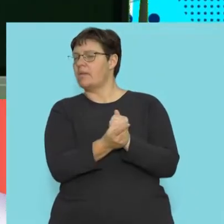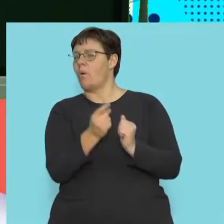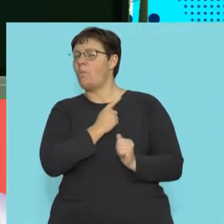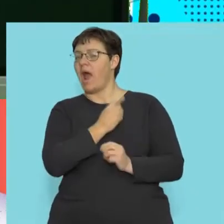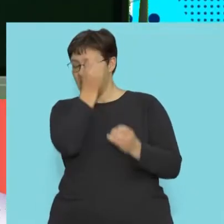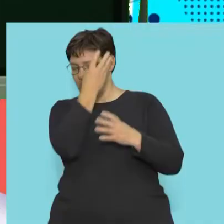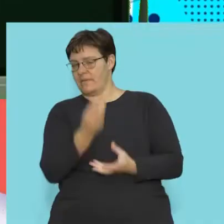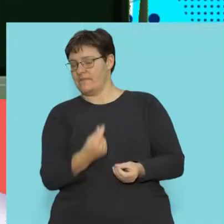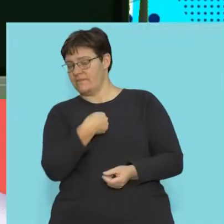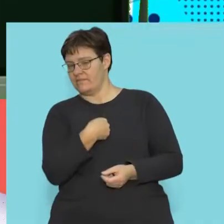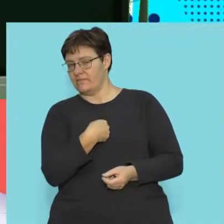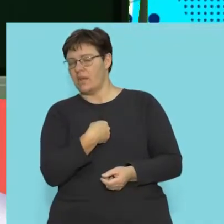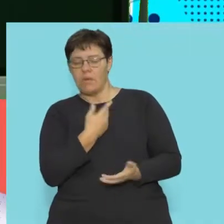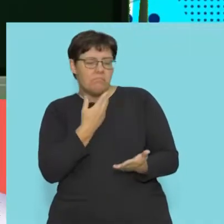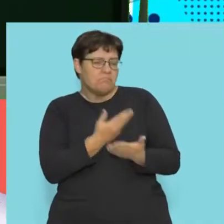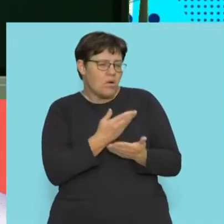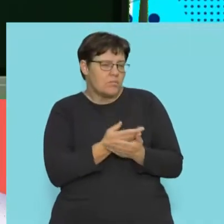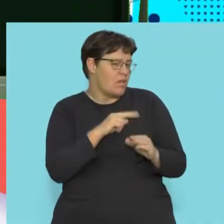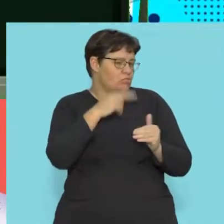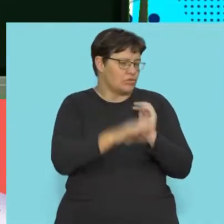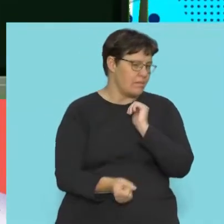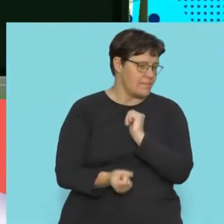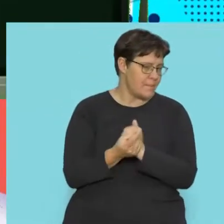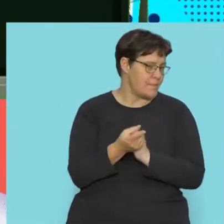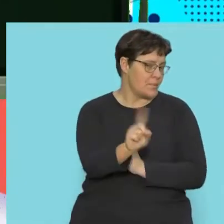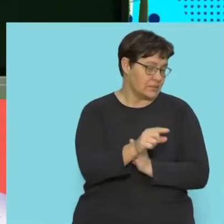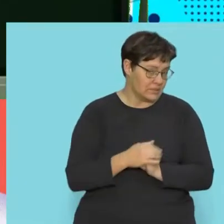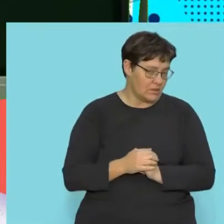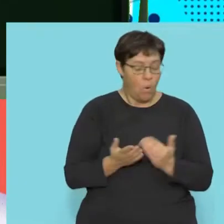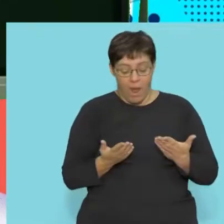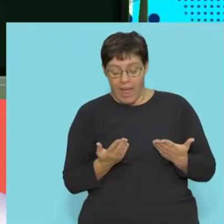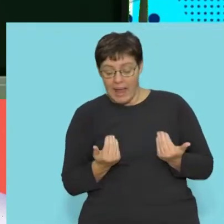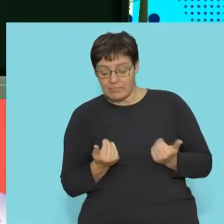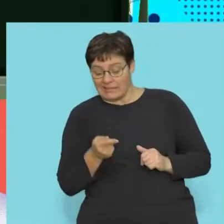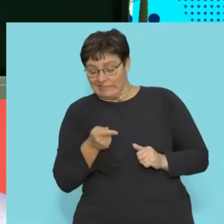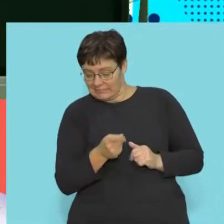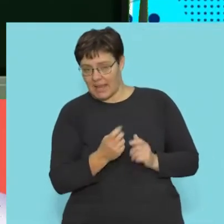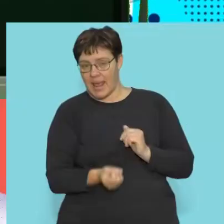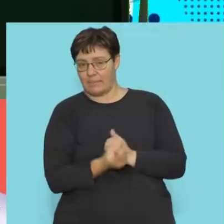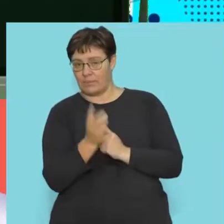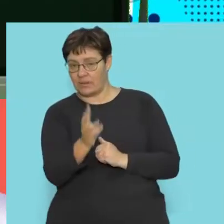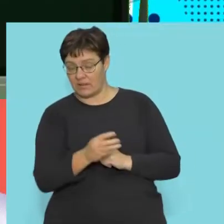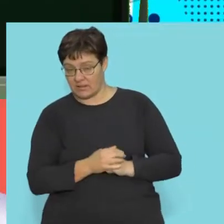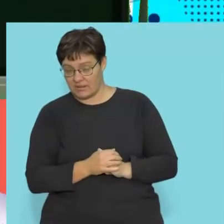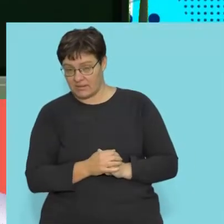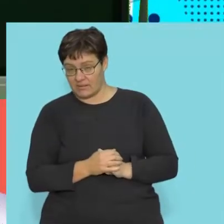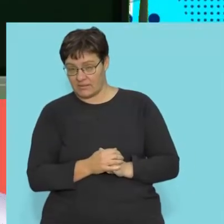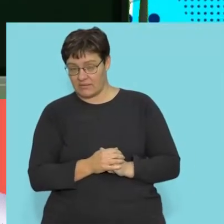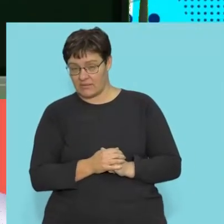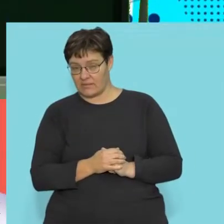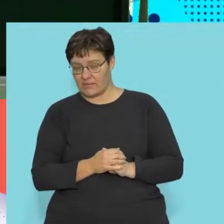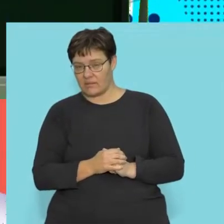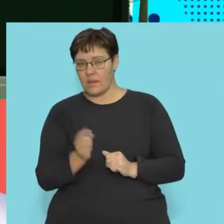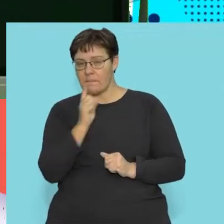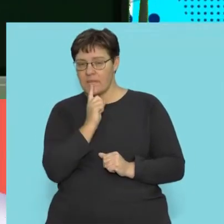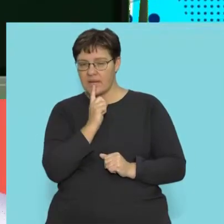that indicates what the possible results might be or anticipated results may be. It's important that